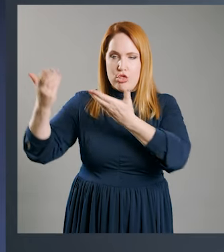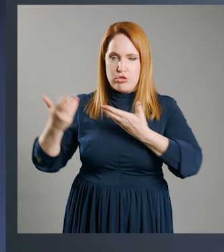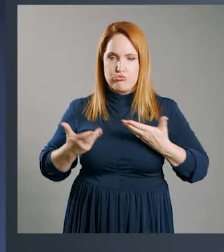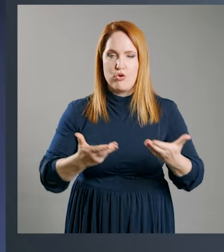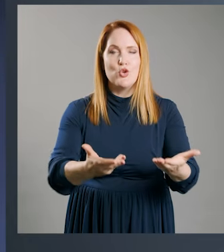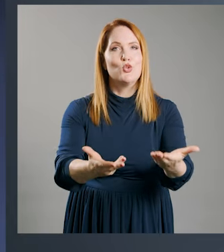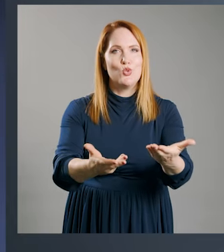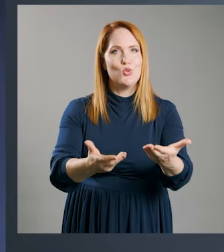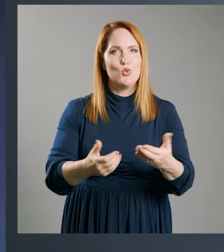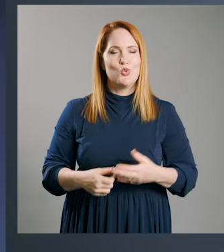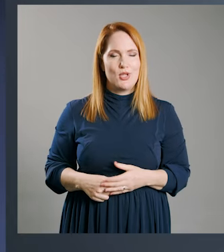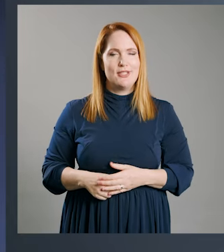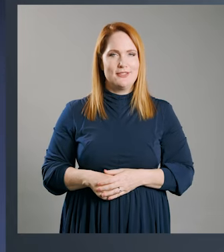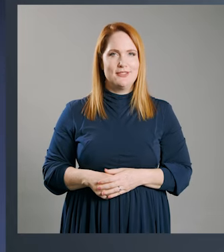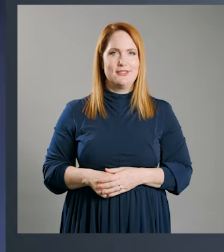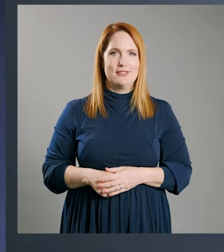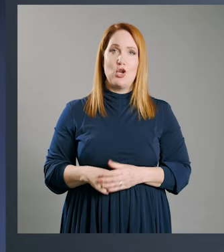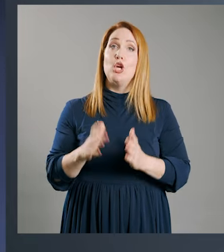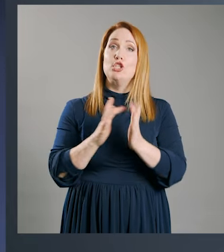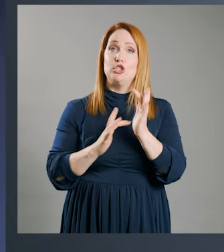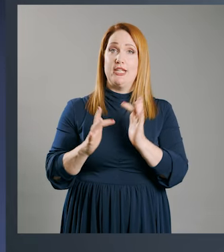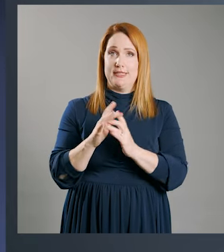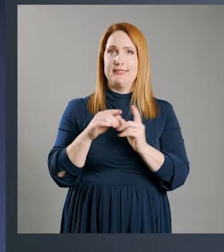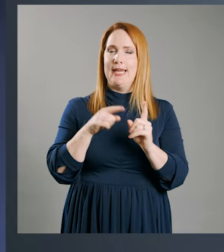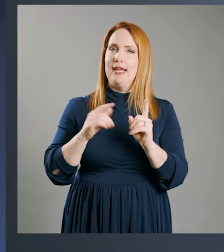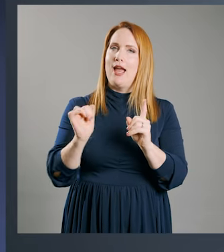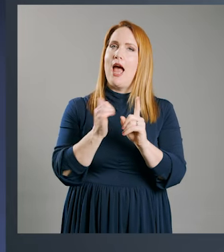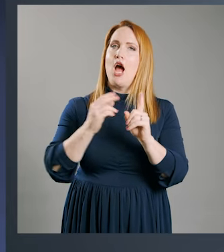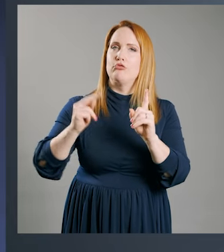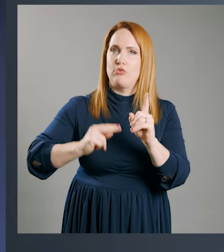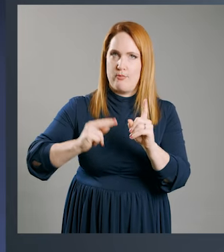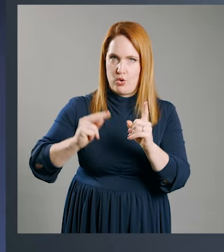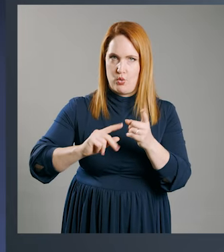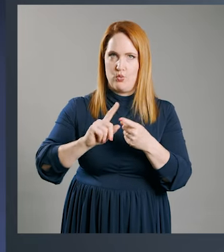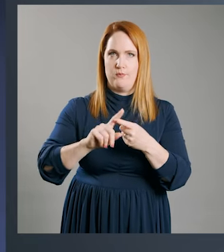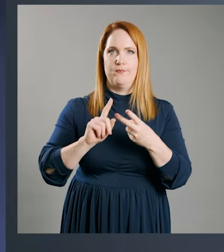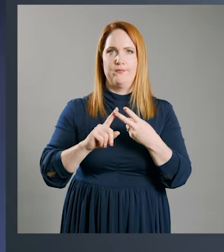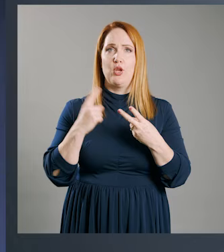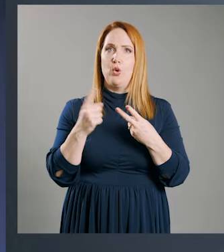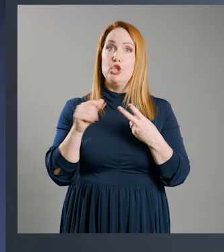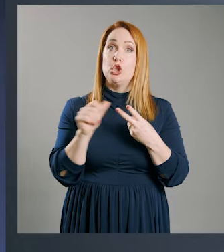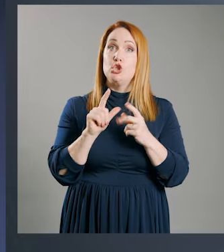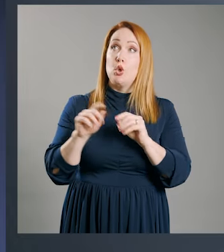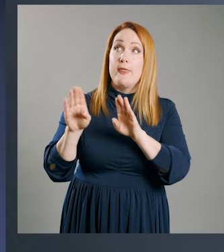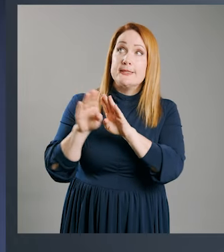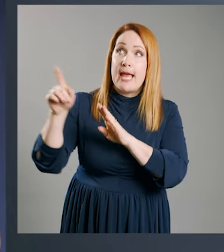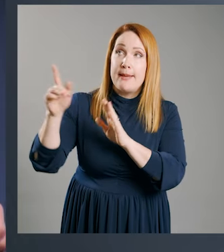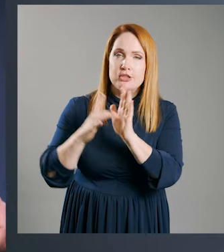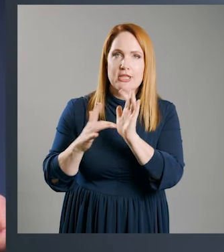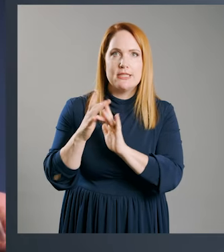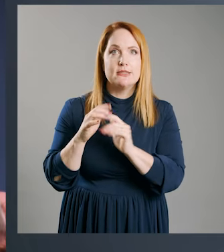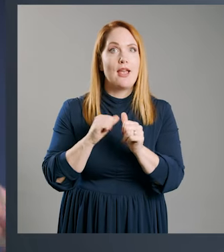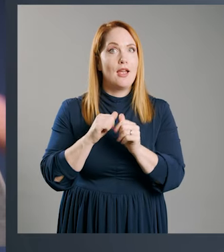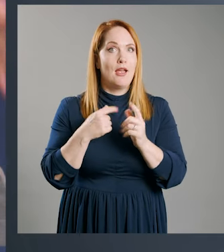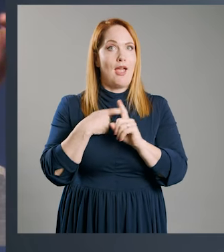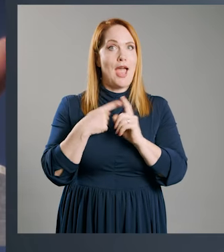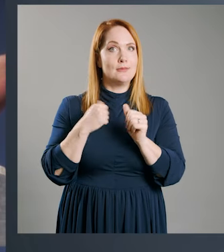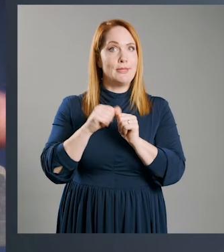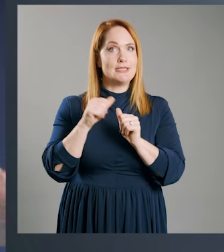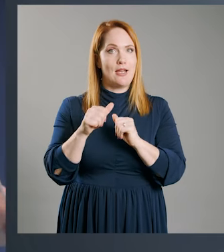him. That's the first thing. So Jesus is our role model. The second thing is we're invited to do the same and greater works than